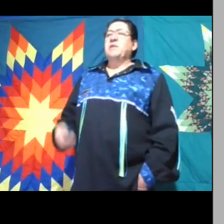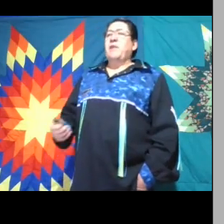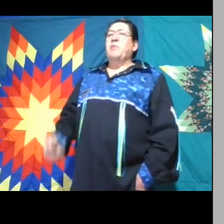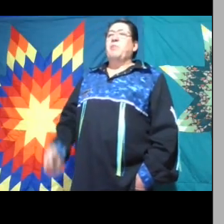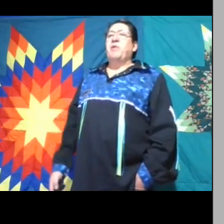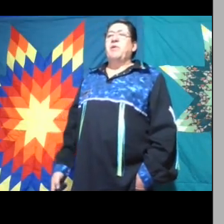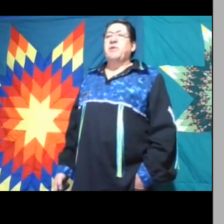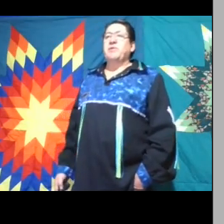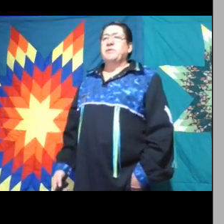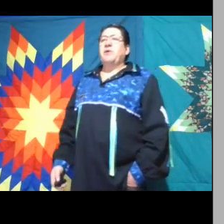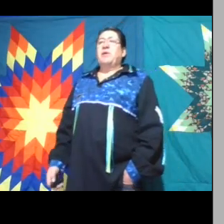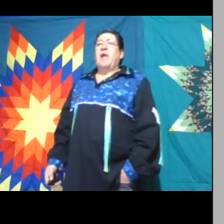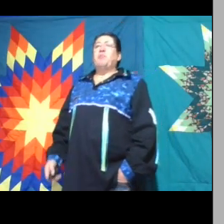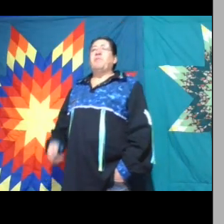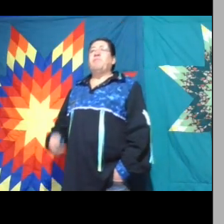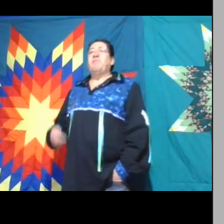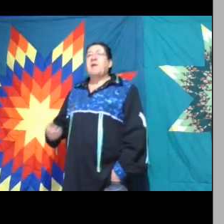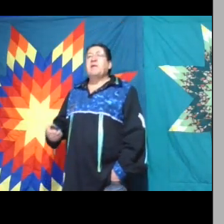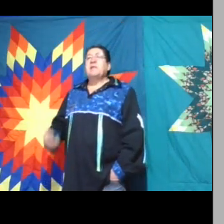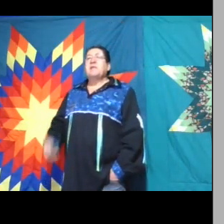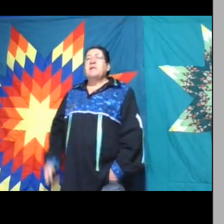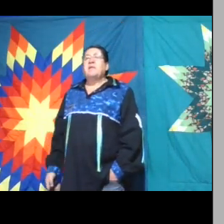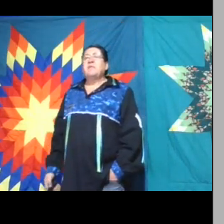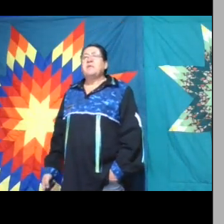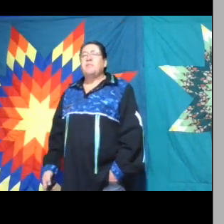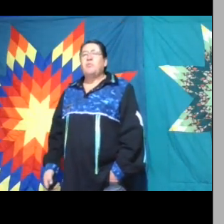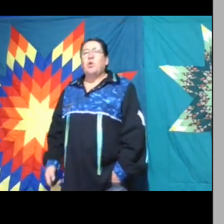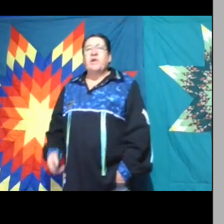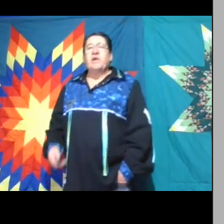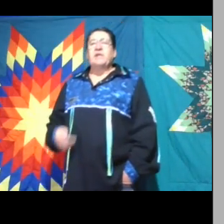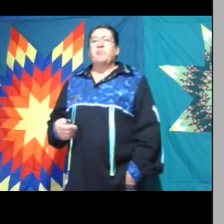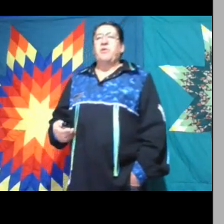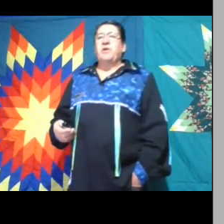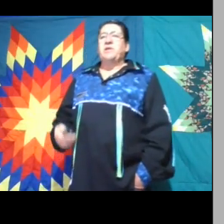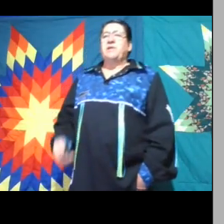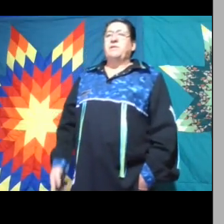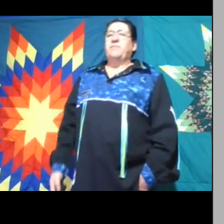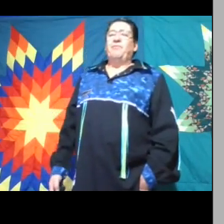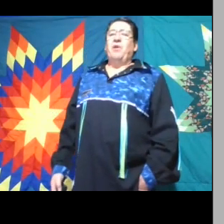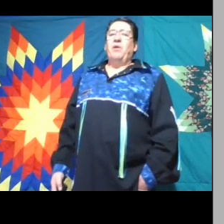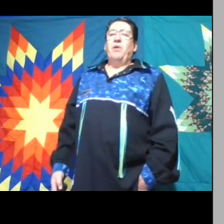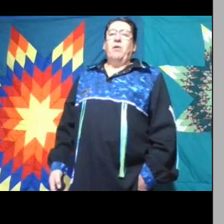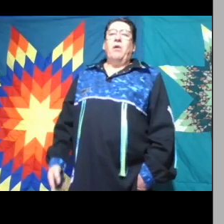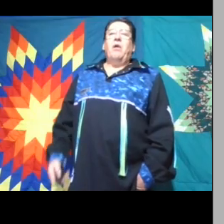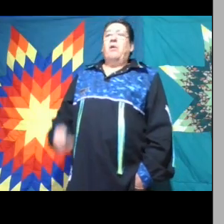about systemic barriers that prevent these inclusive employee experiences.